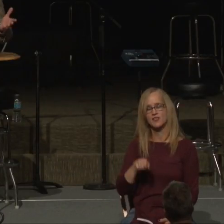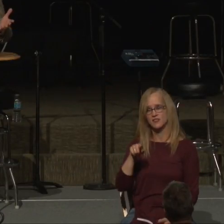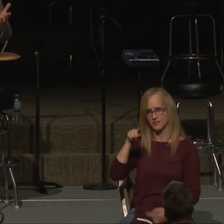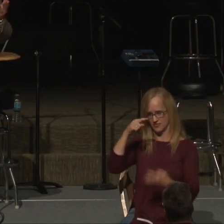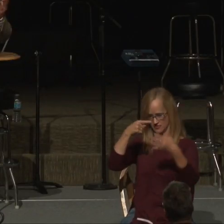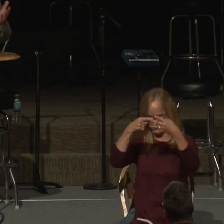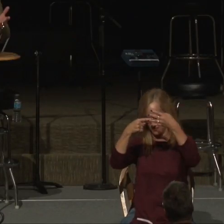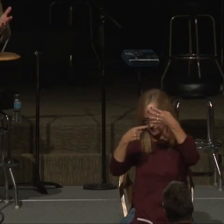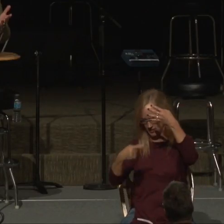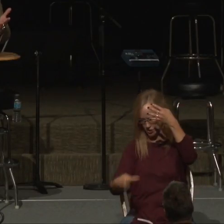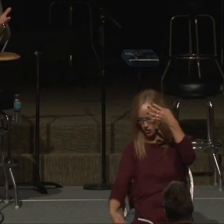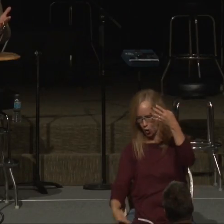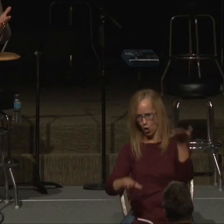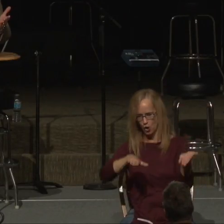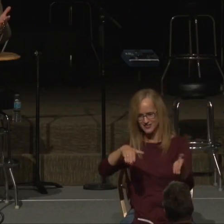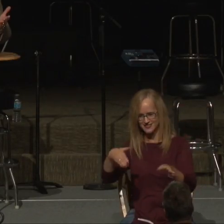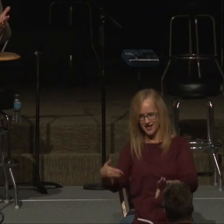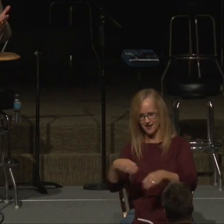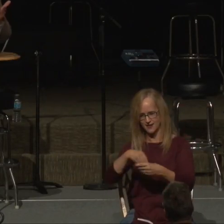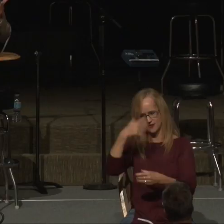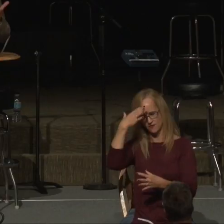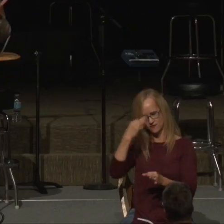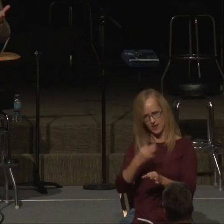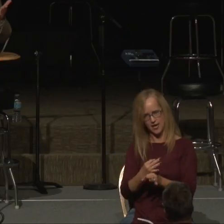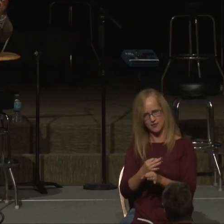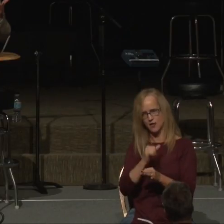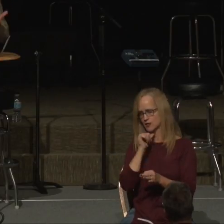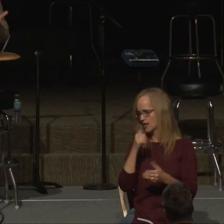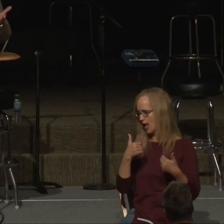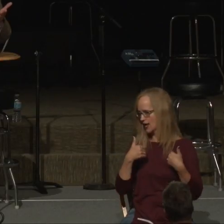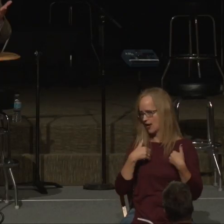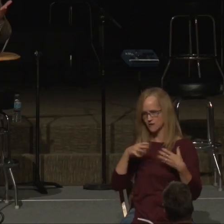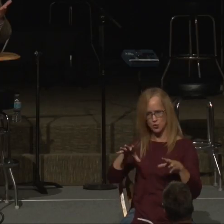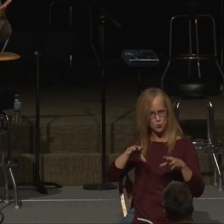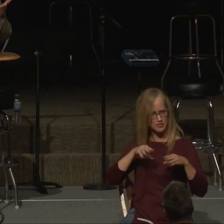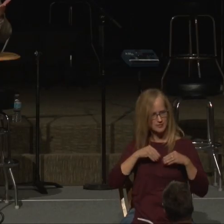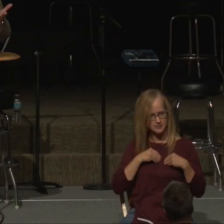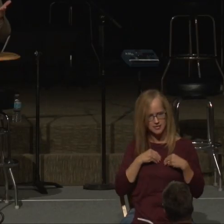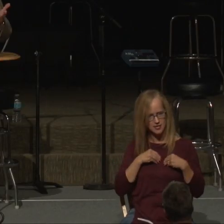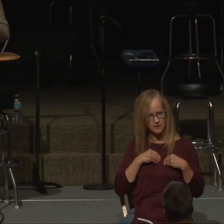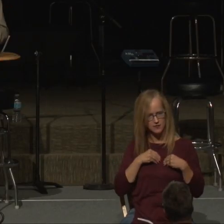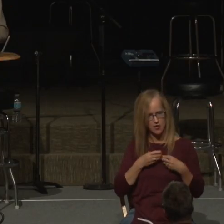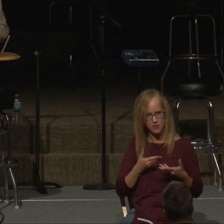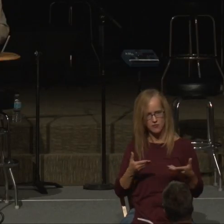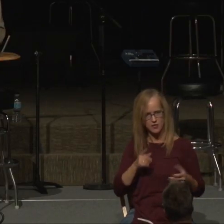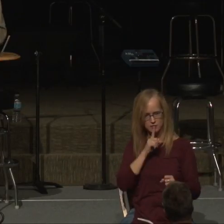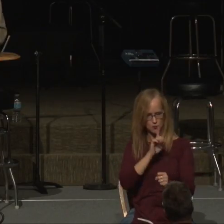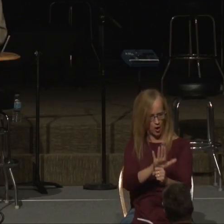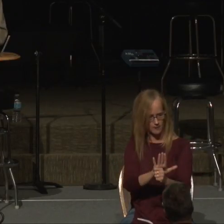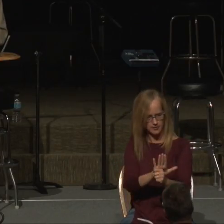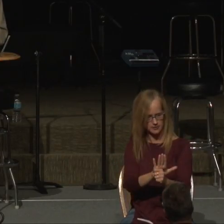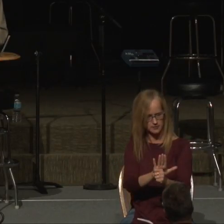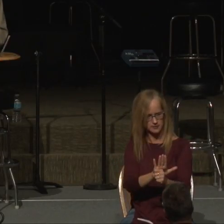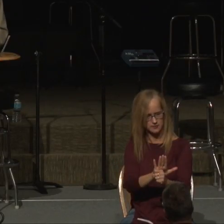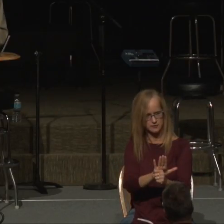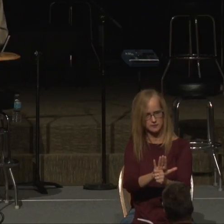all died in faith, not having received the things promised.